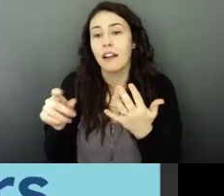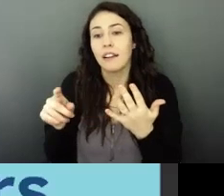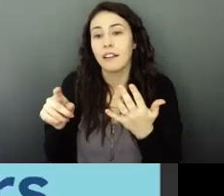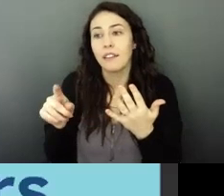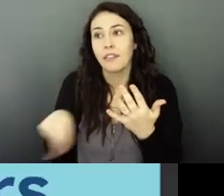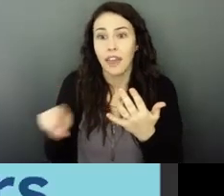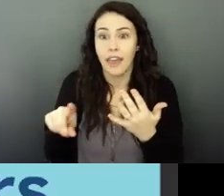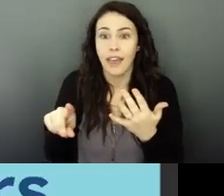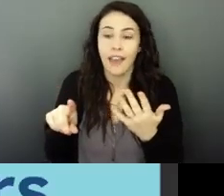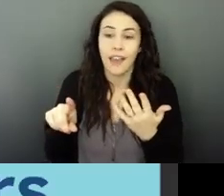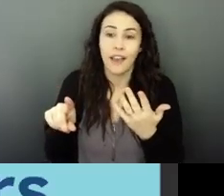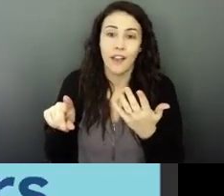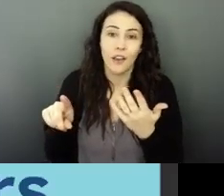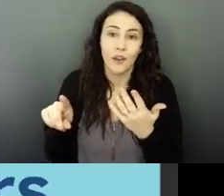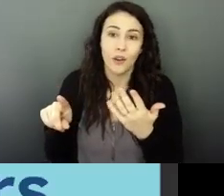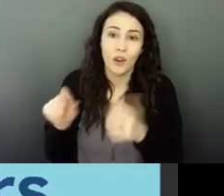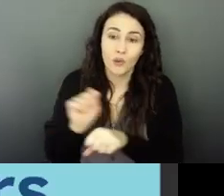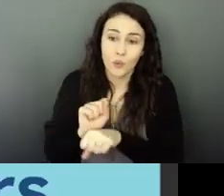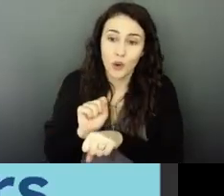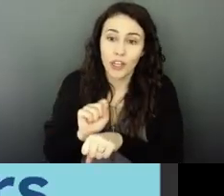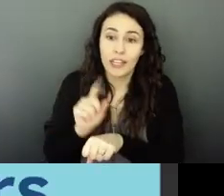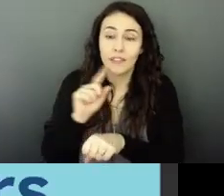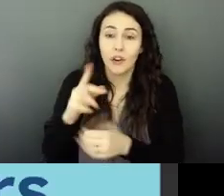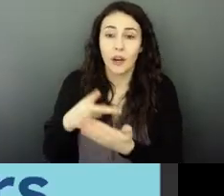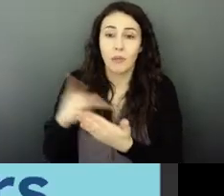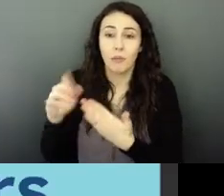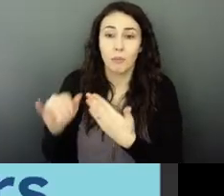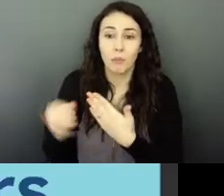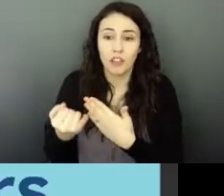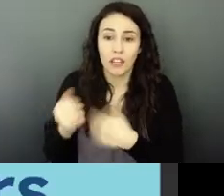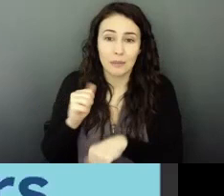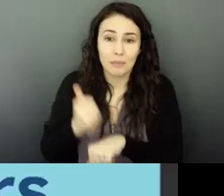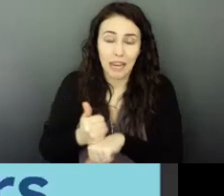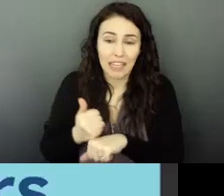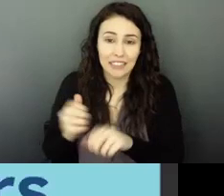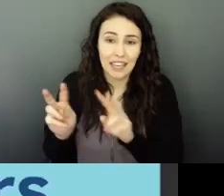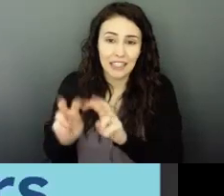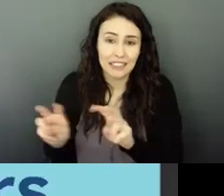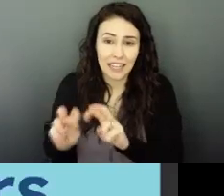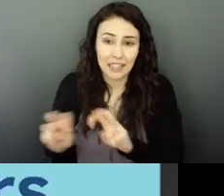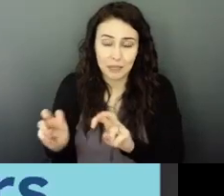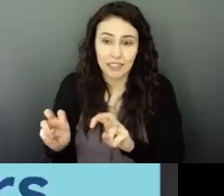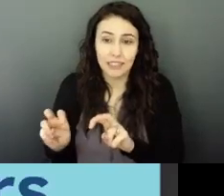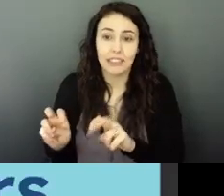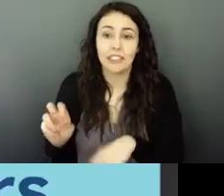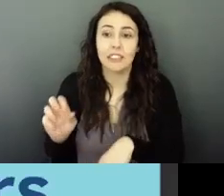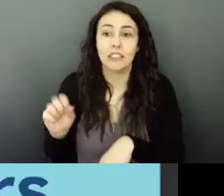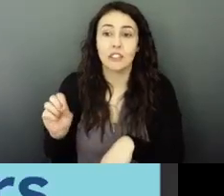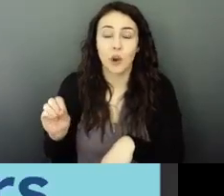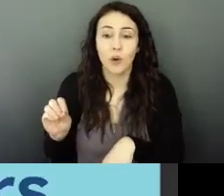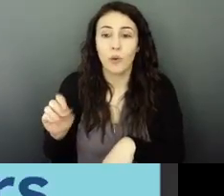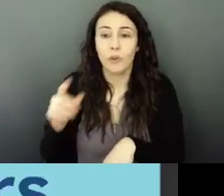are working on project-based assessments. And so they, for the